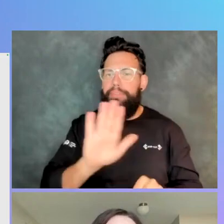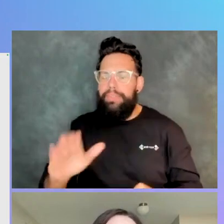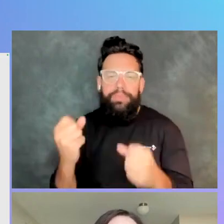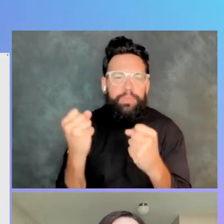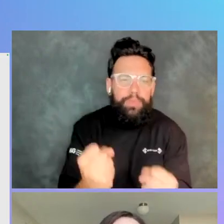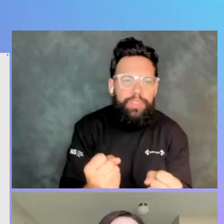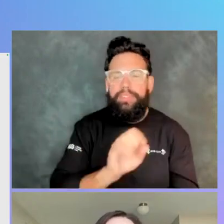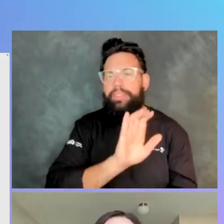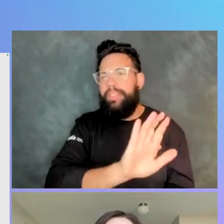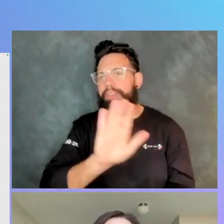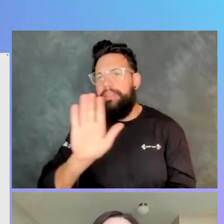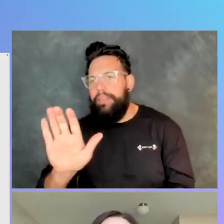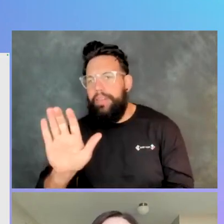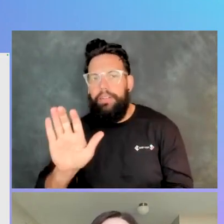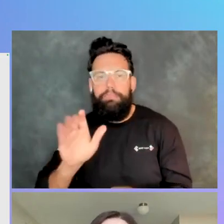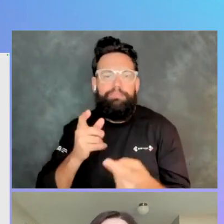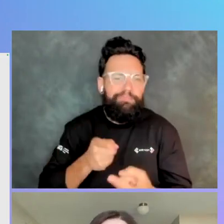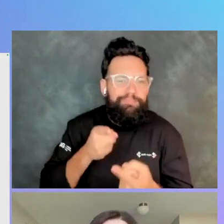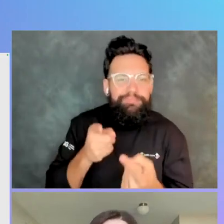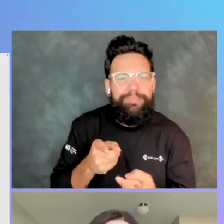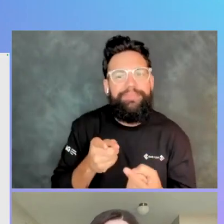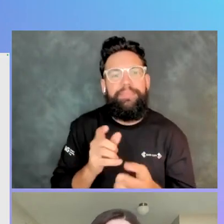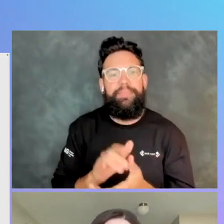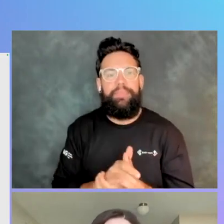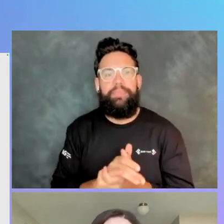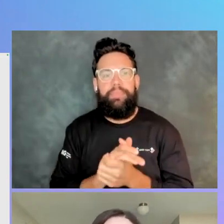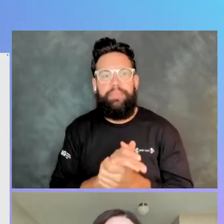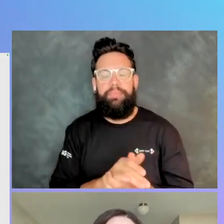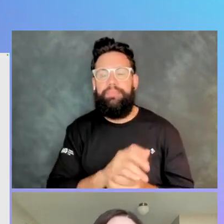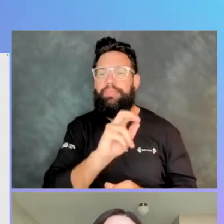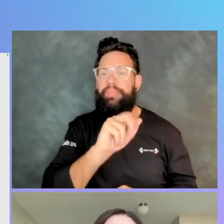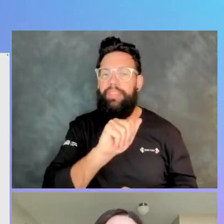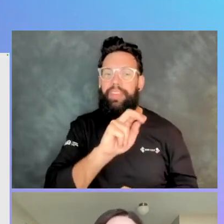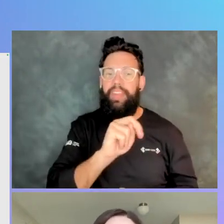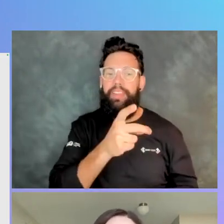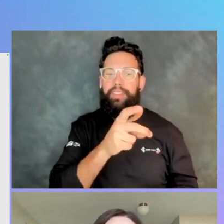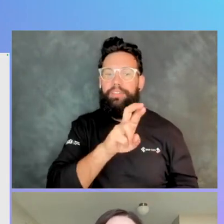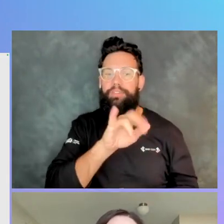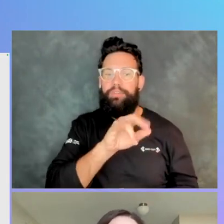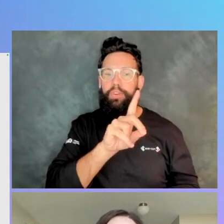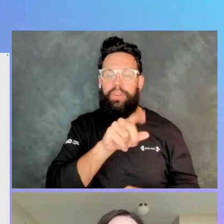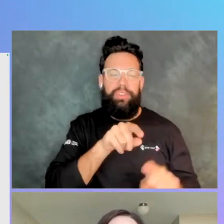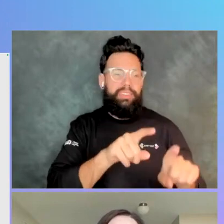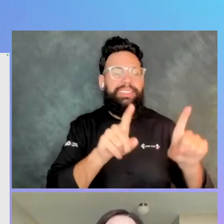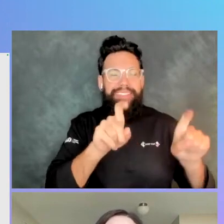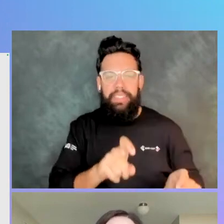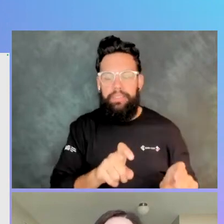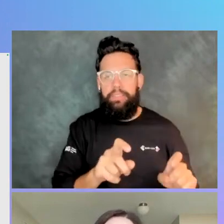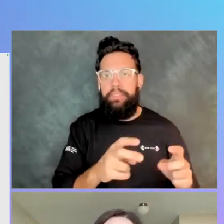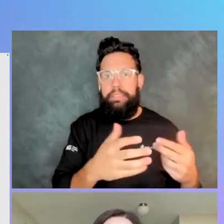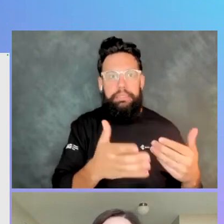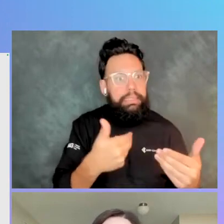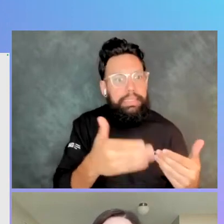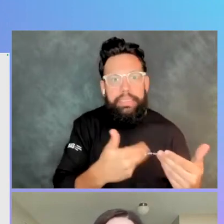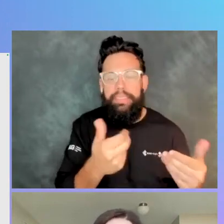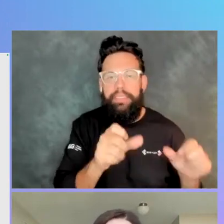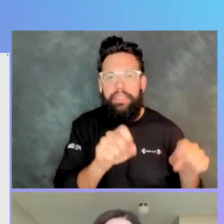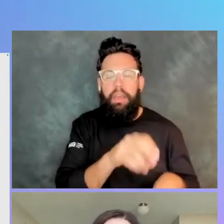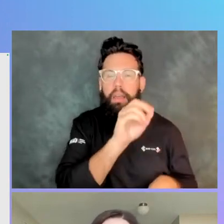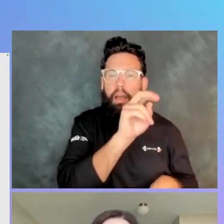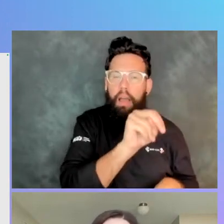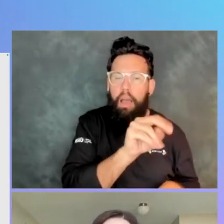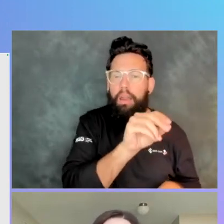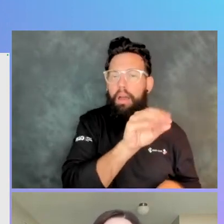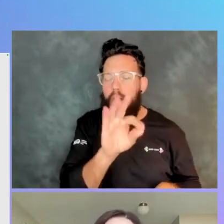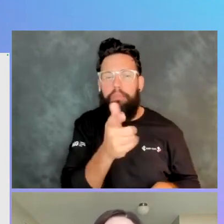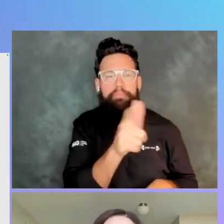side, it's really, they make black box testing like we're doing now really easy. You can turn X on and off from the settings as needed, and then you get